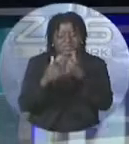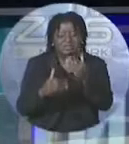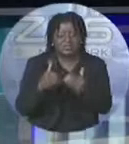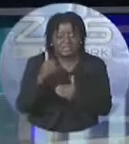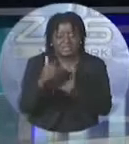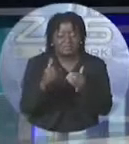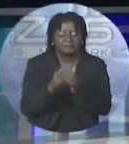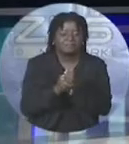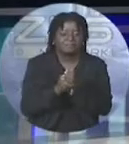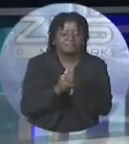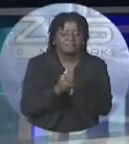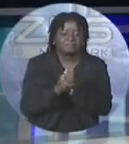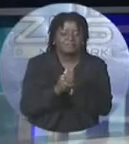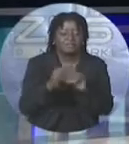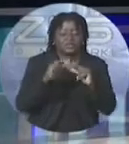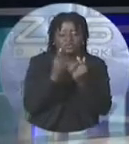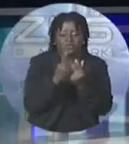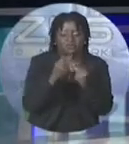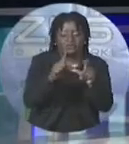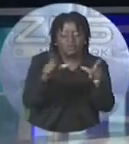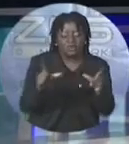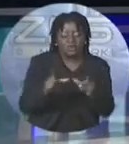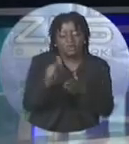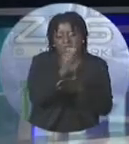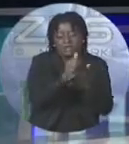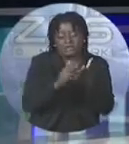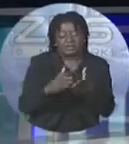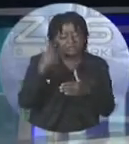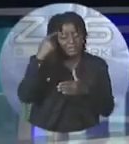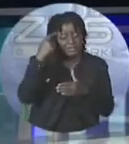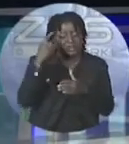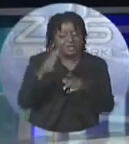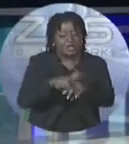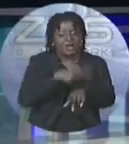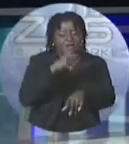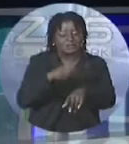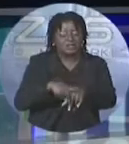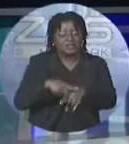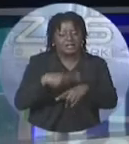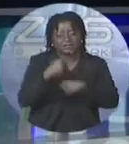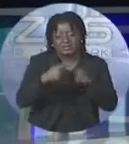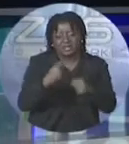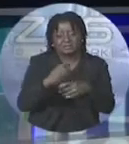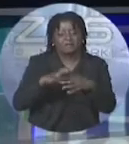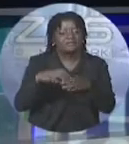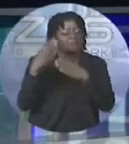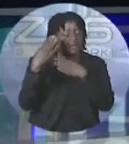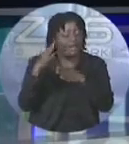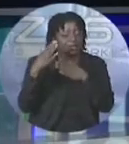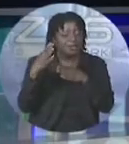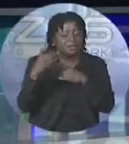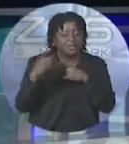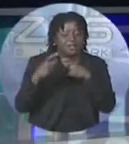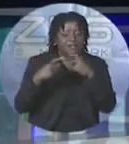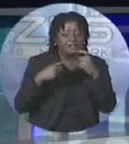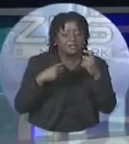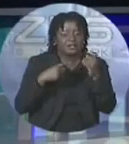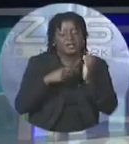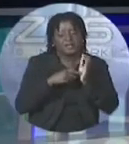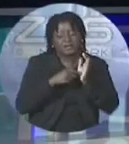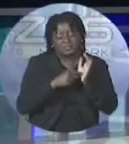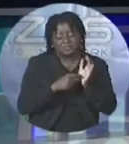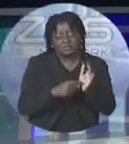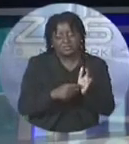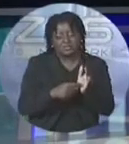News tonight. A group of local artisans believe a longtime form of Bahamian cultural expression is under threat and say if